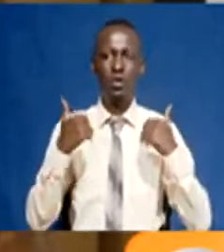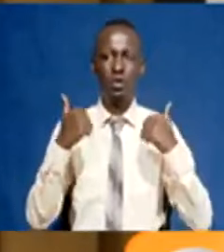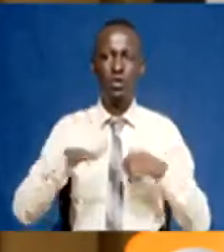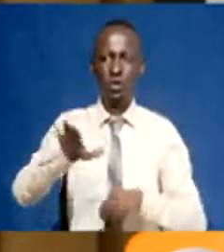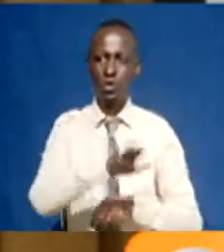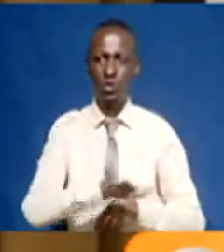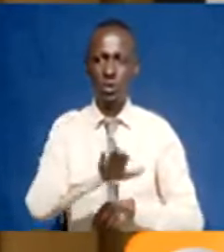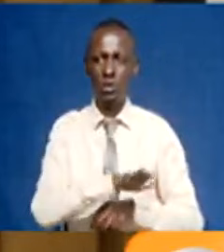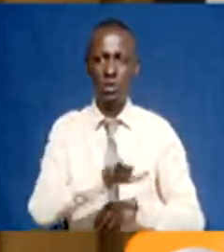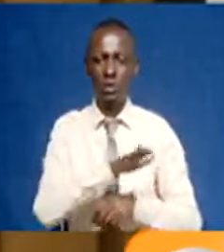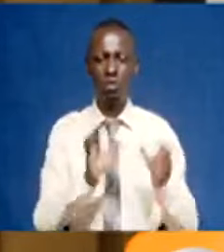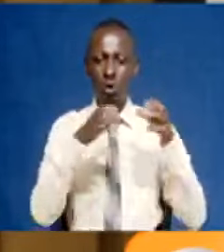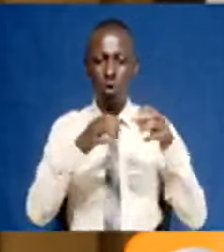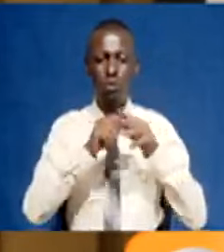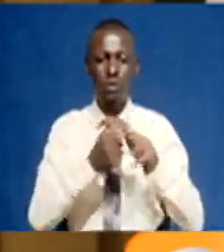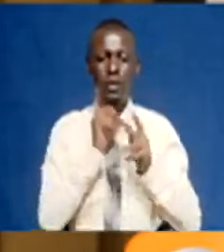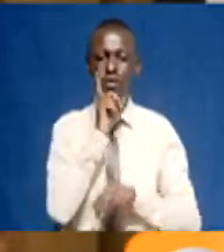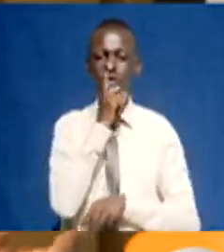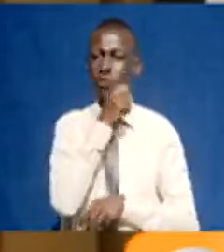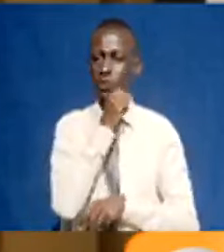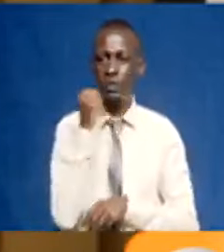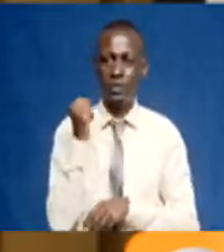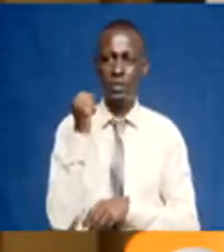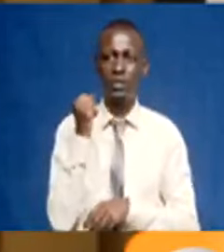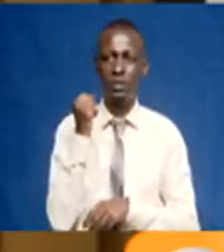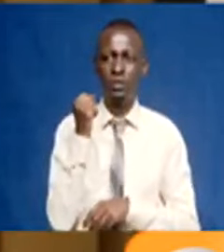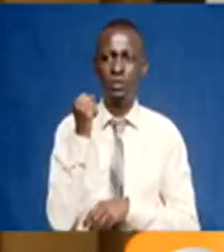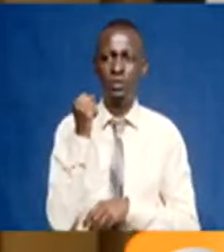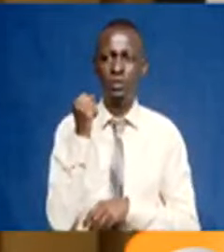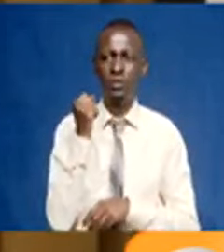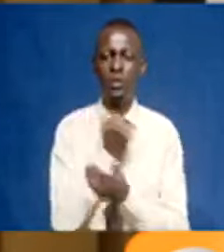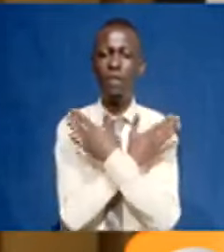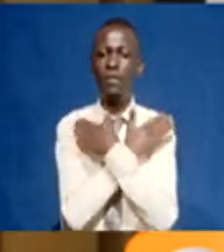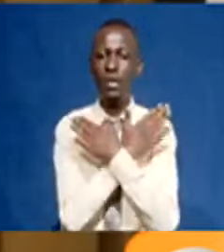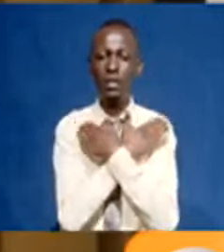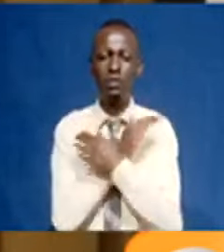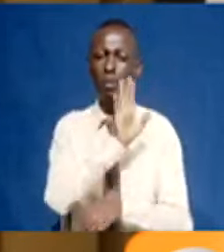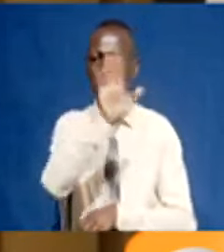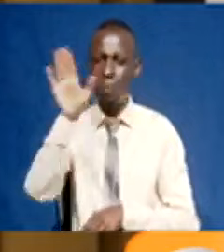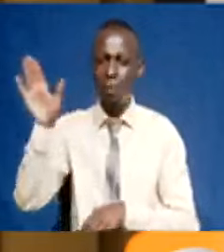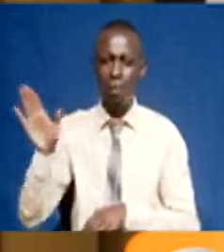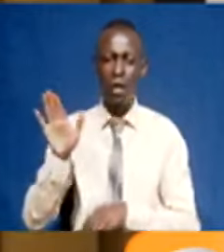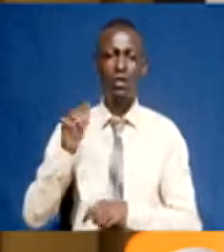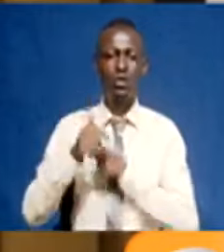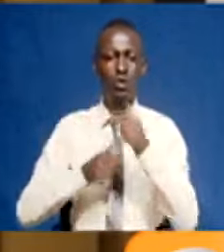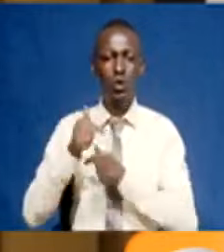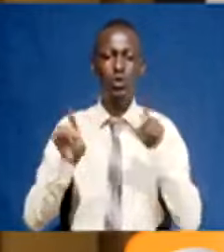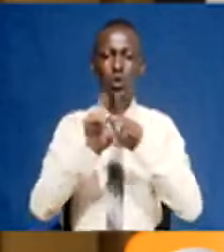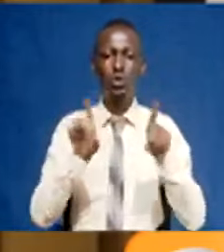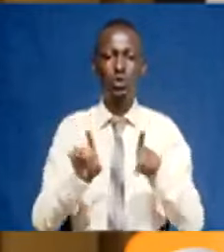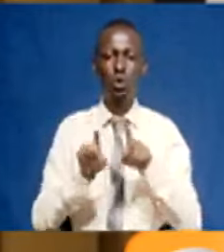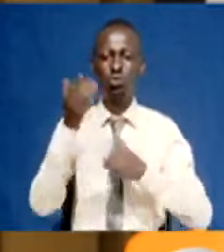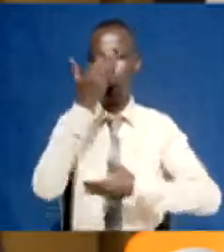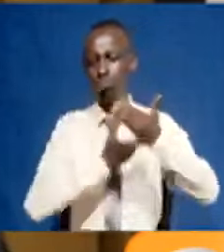such as the one that you have built, those personal and long life, lifelong friendships. And the networks that will